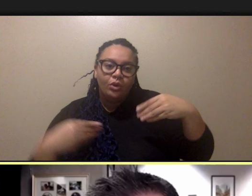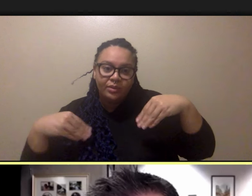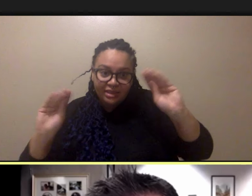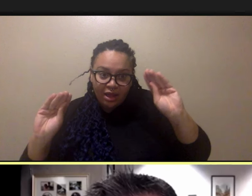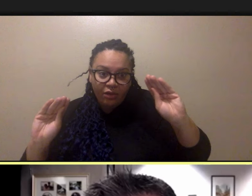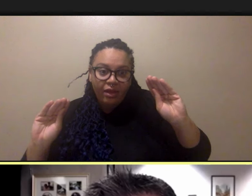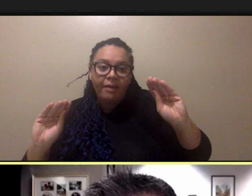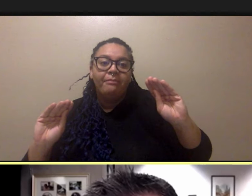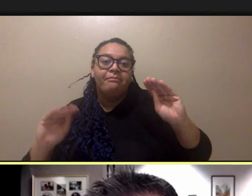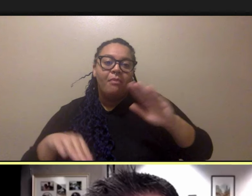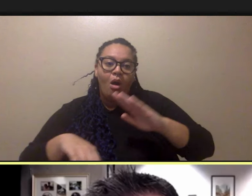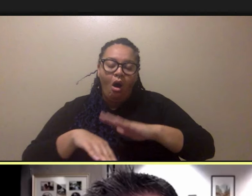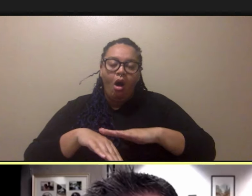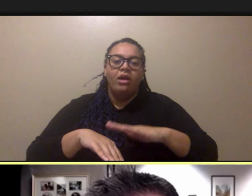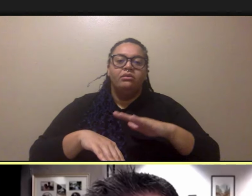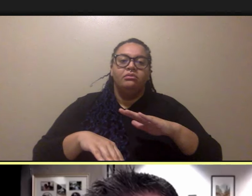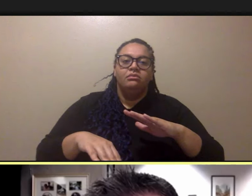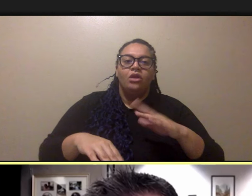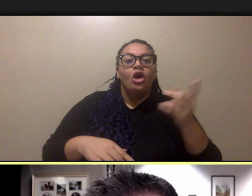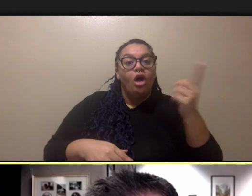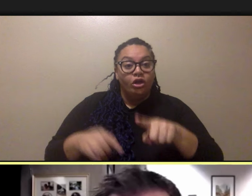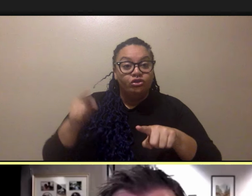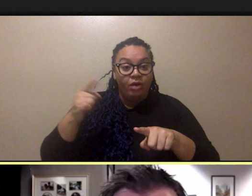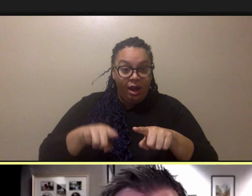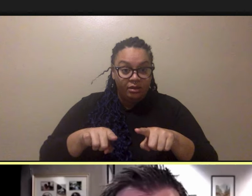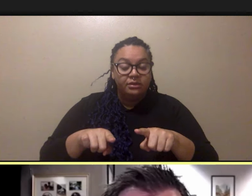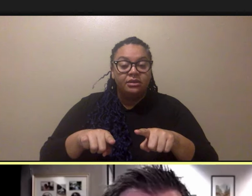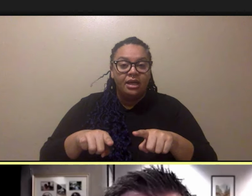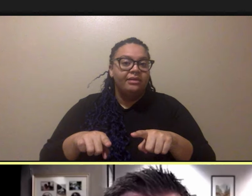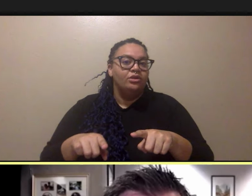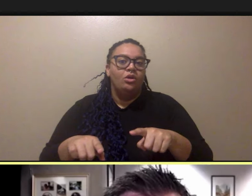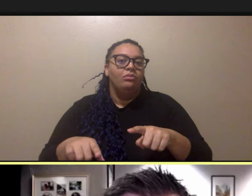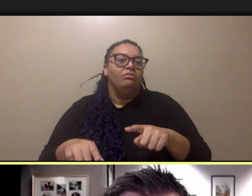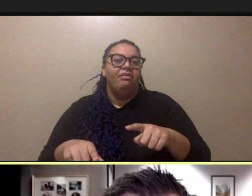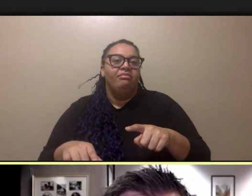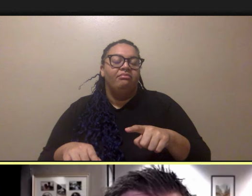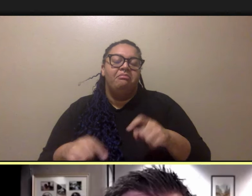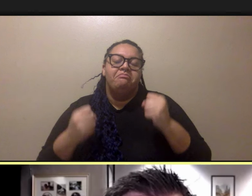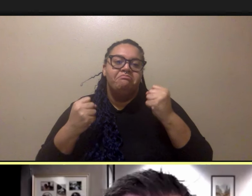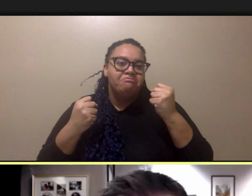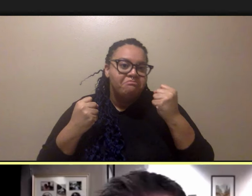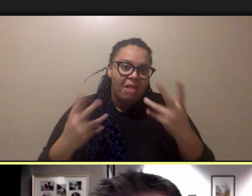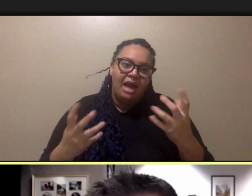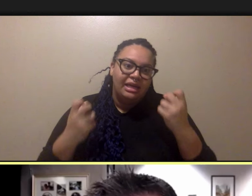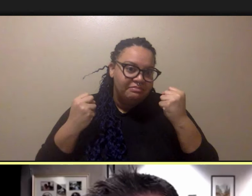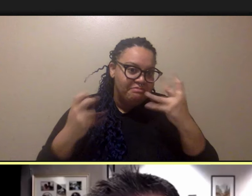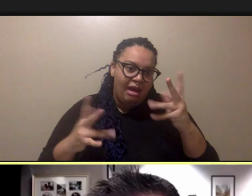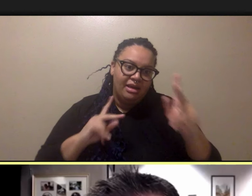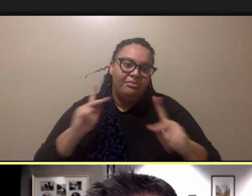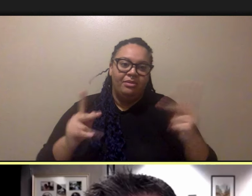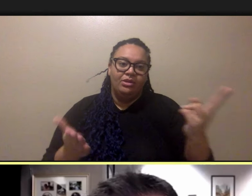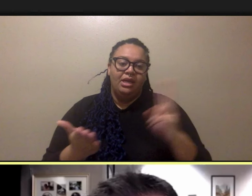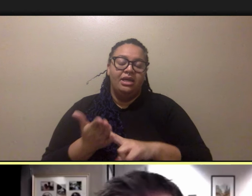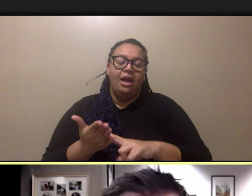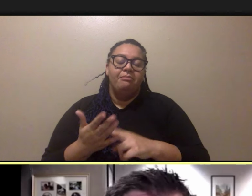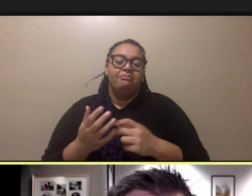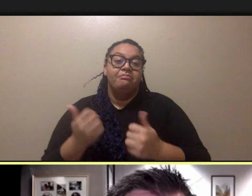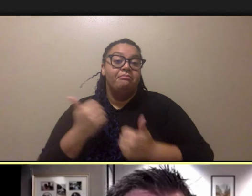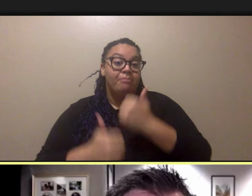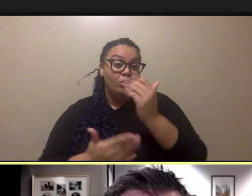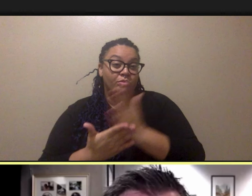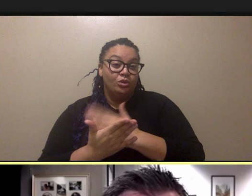these indentured contracts that would put them to work in the colonies. So thousands of English young people signed up. Most of them were between the ages of about